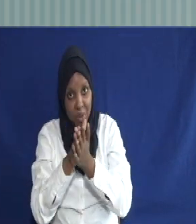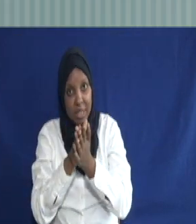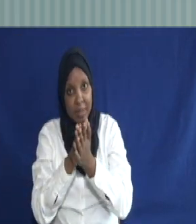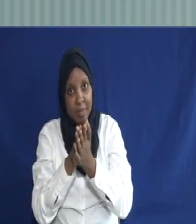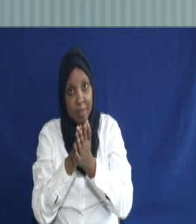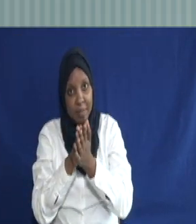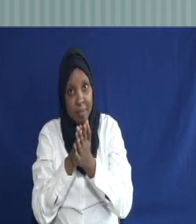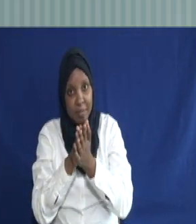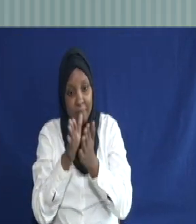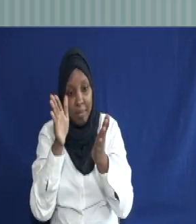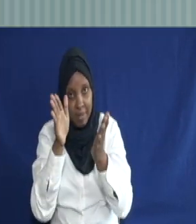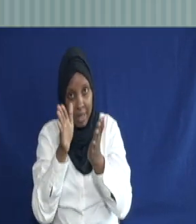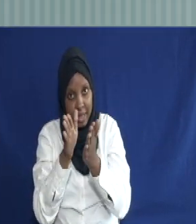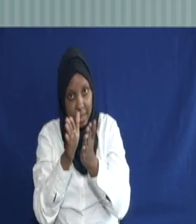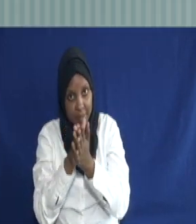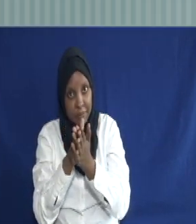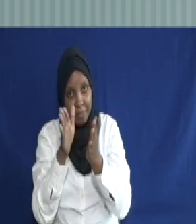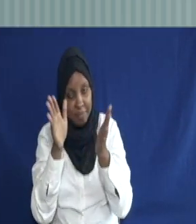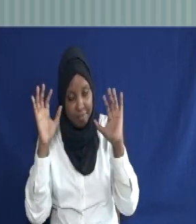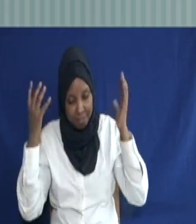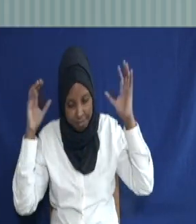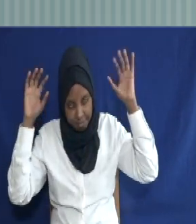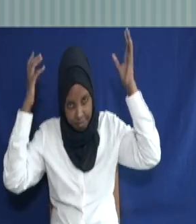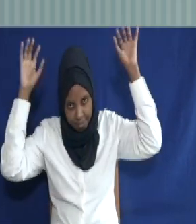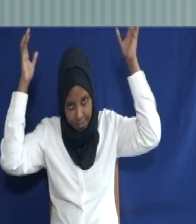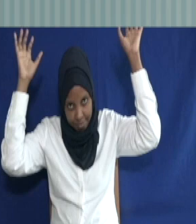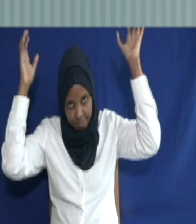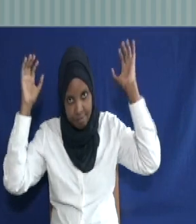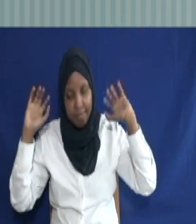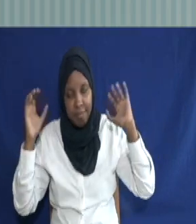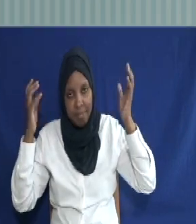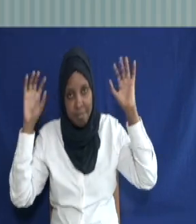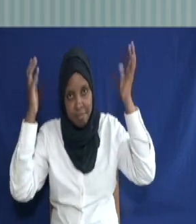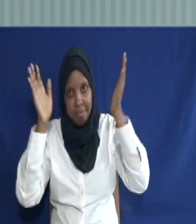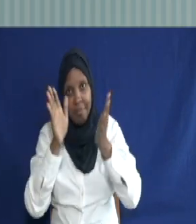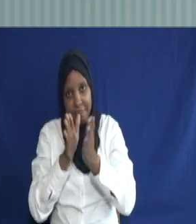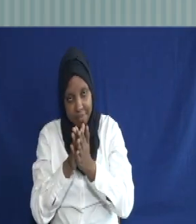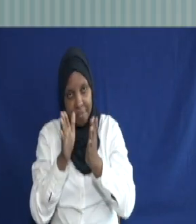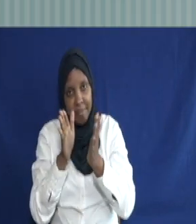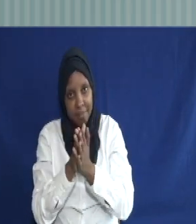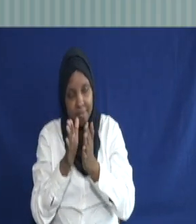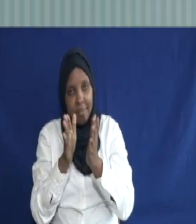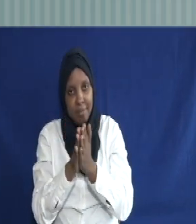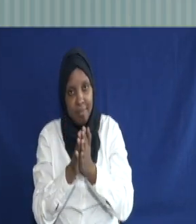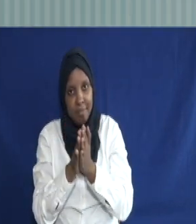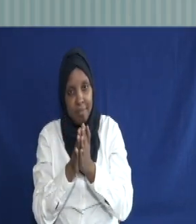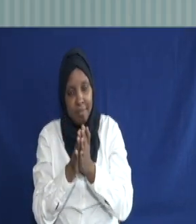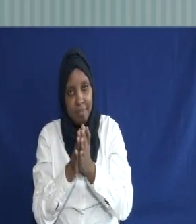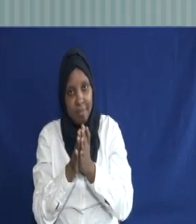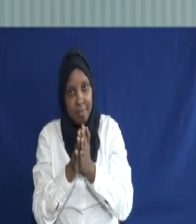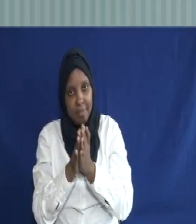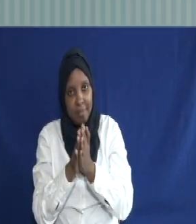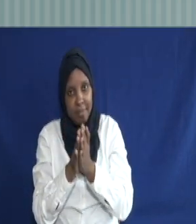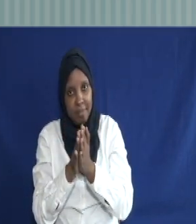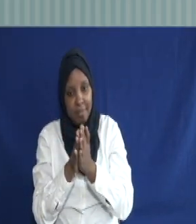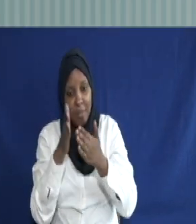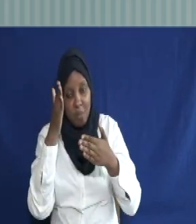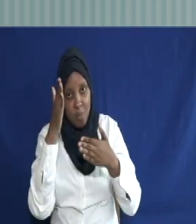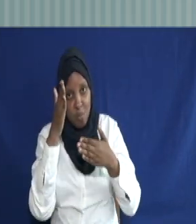Clap 2 squared, 1, 2, 3, 4. Good. And